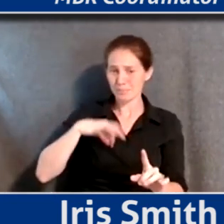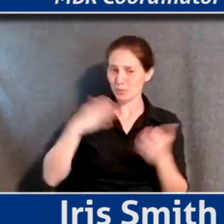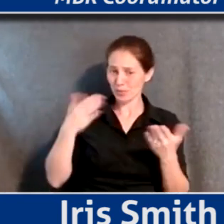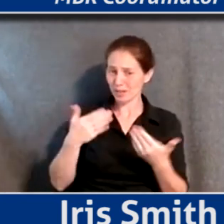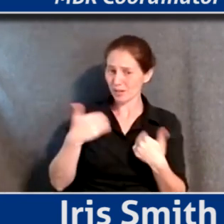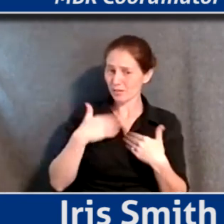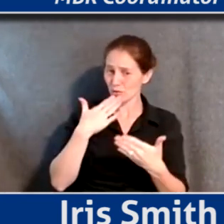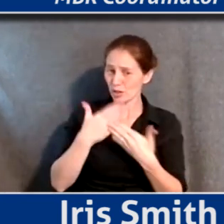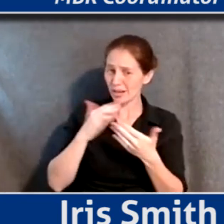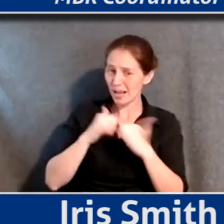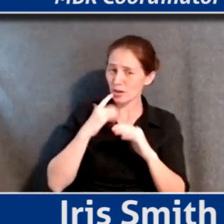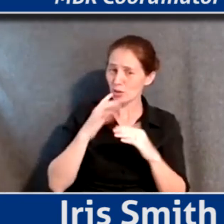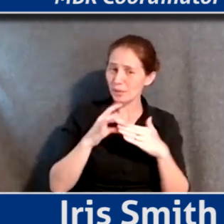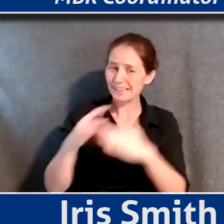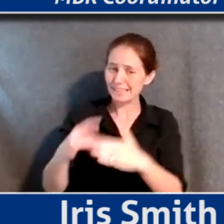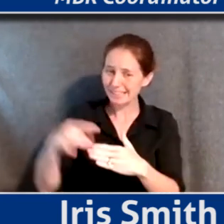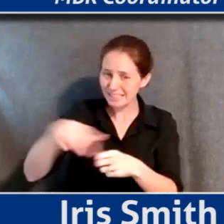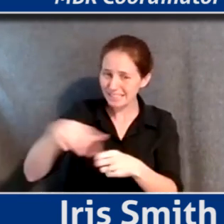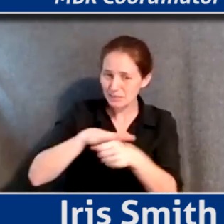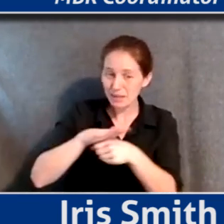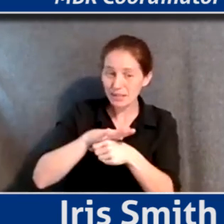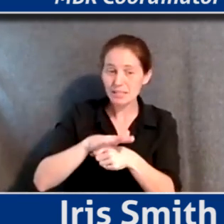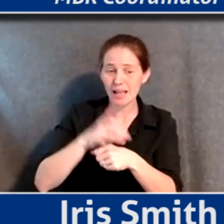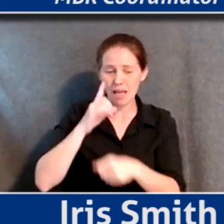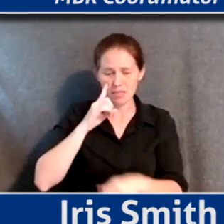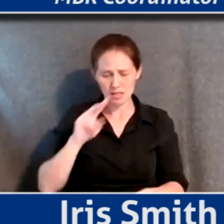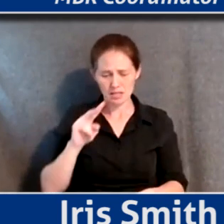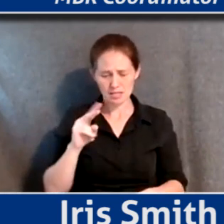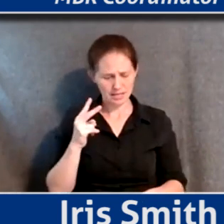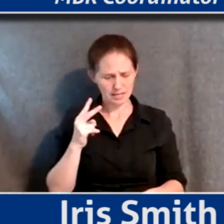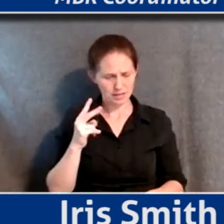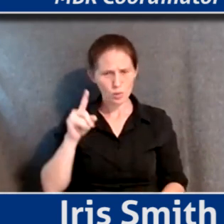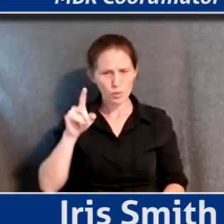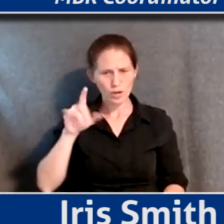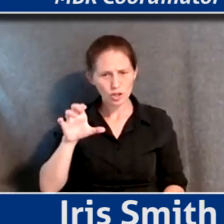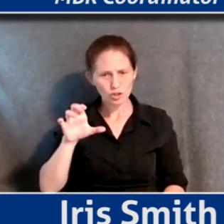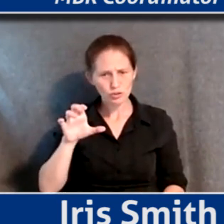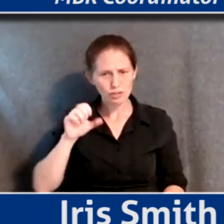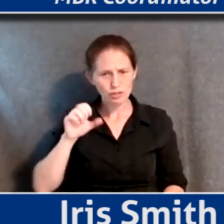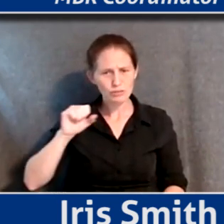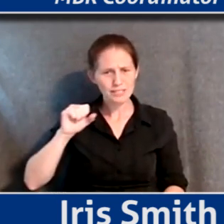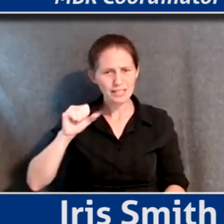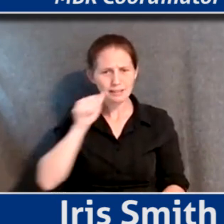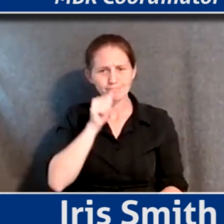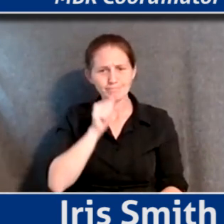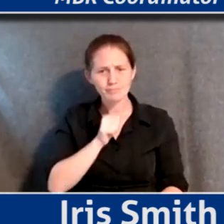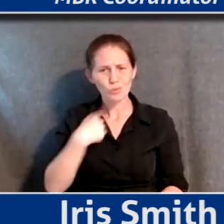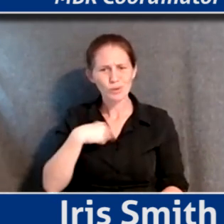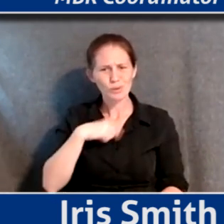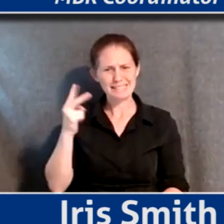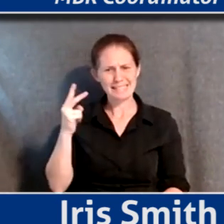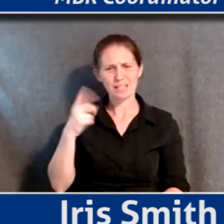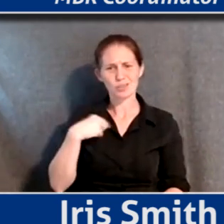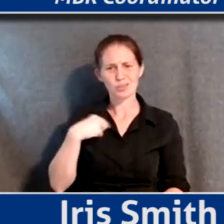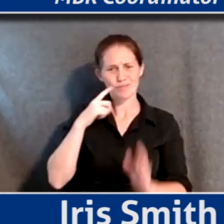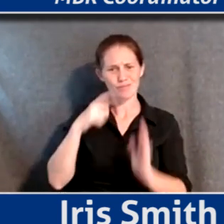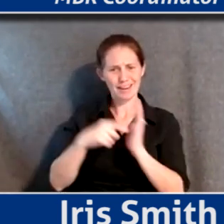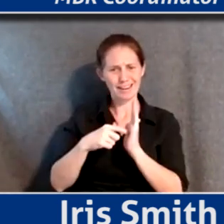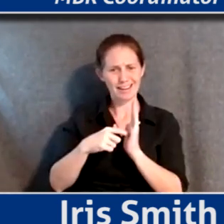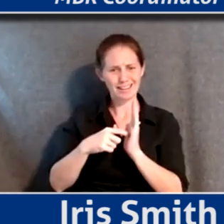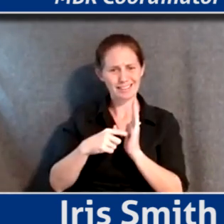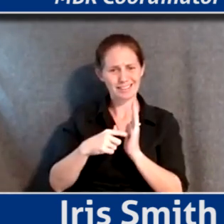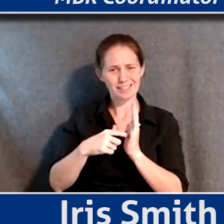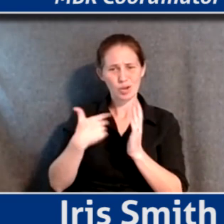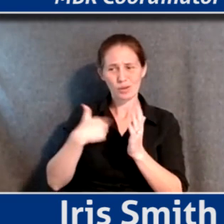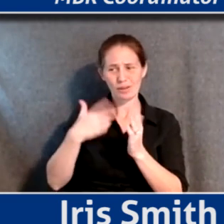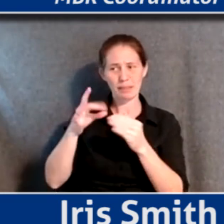really be a leader in this, you know, in this space? I believe we're the second, was it a hundred resilient cities that part of the second cohort? So I recognize we've kind of been to a certain extent on the